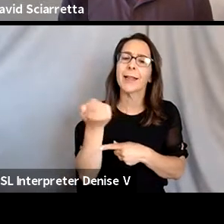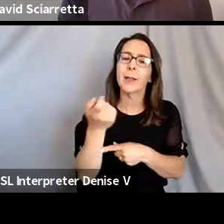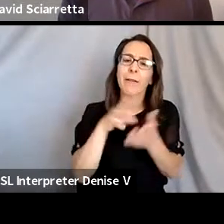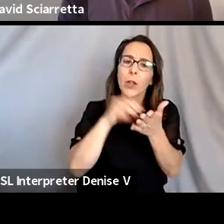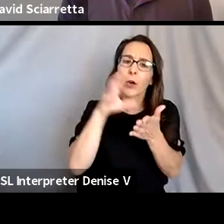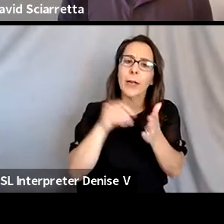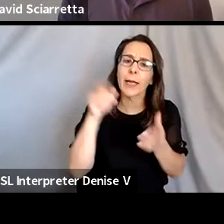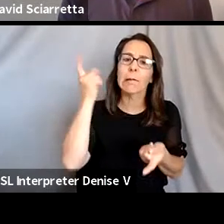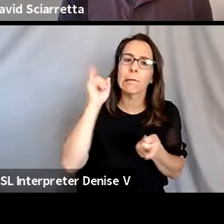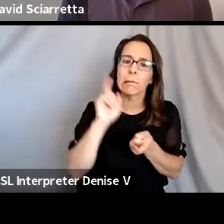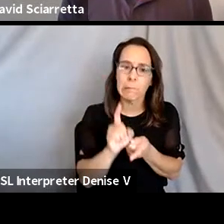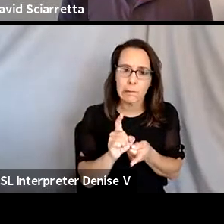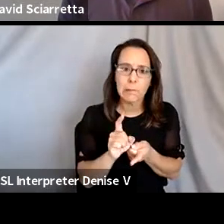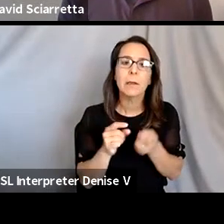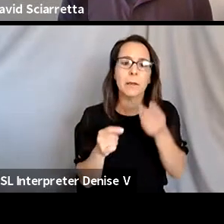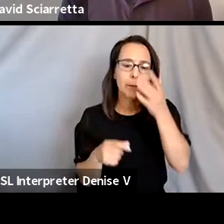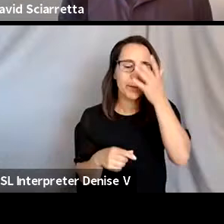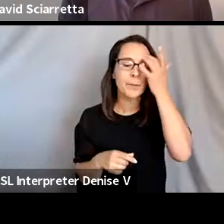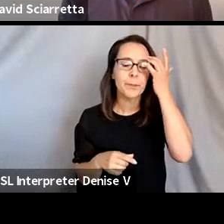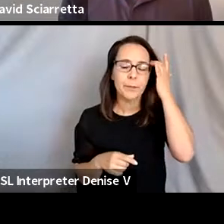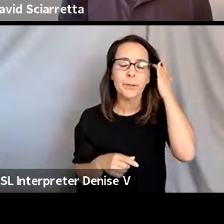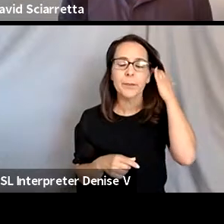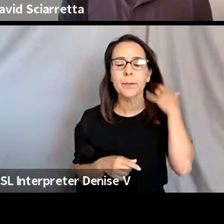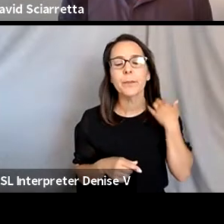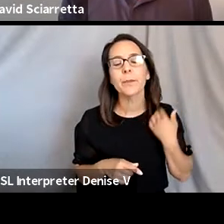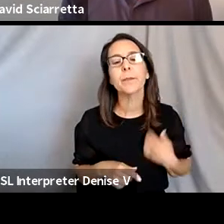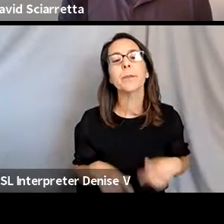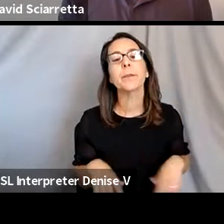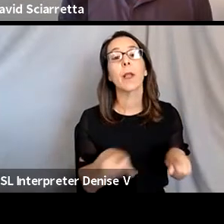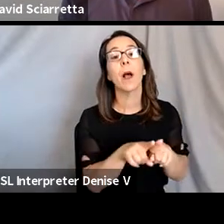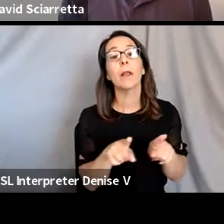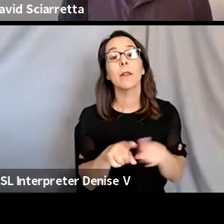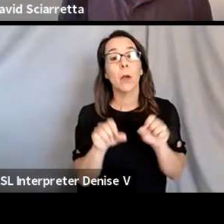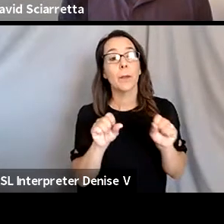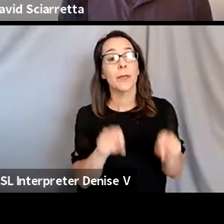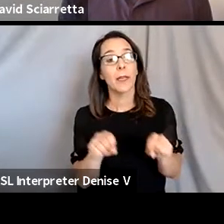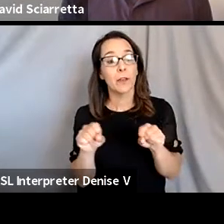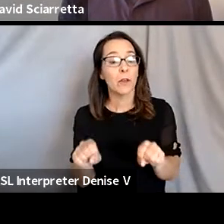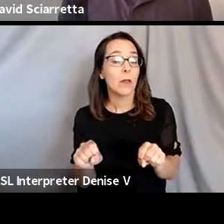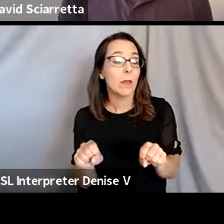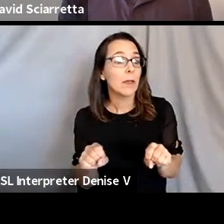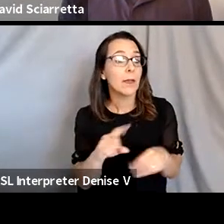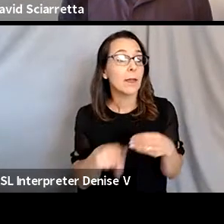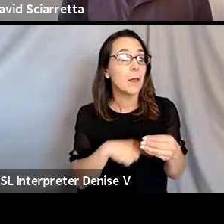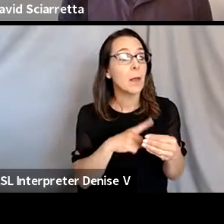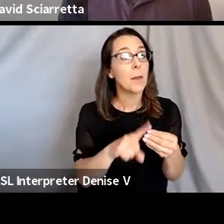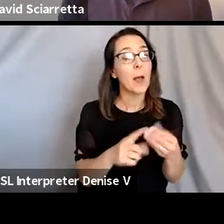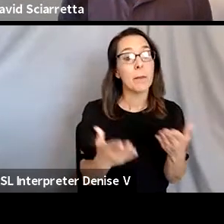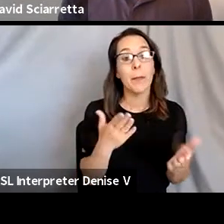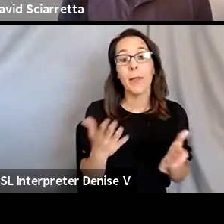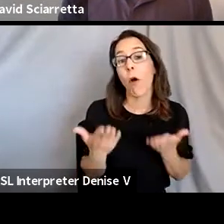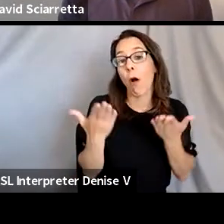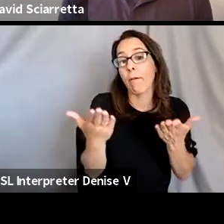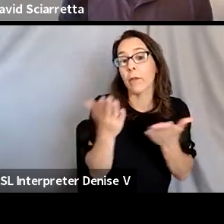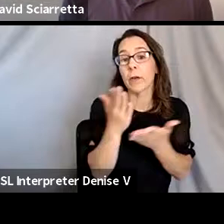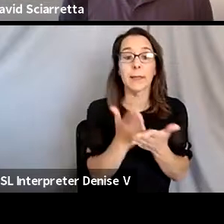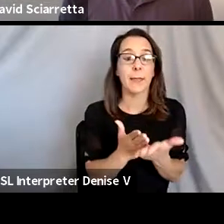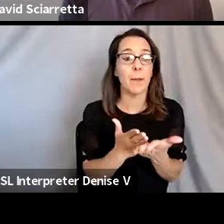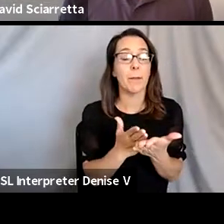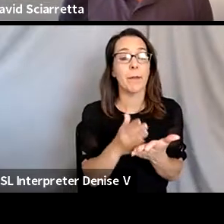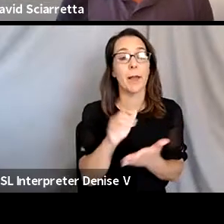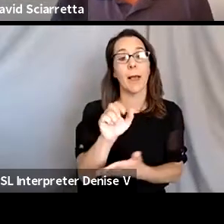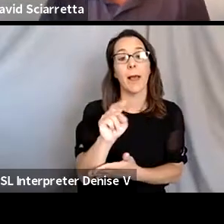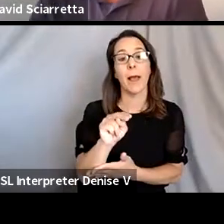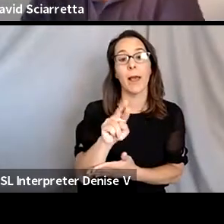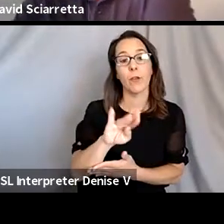at the potential, if things go well on June 15th, to be able to offer some enrichment